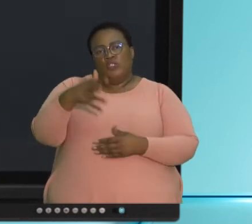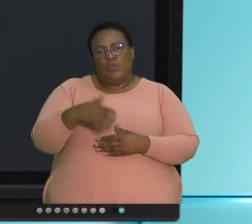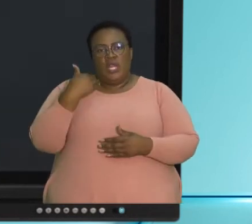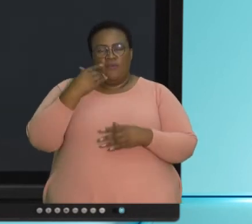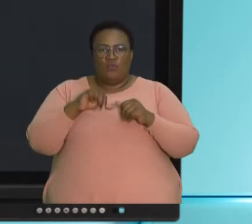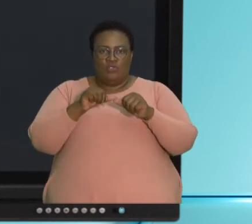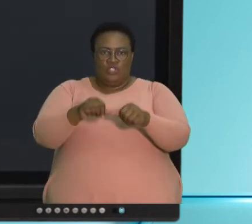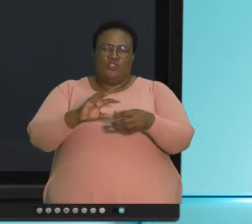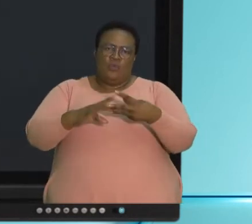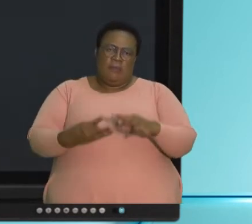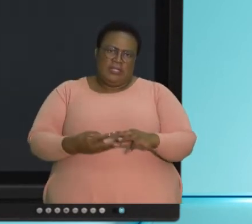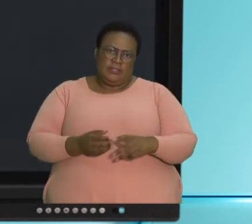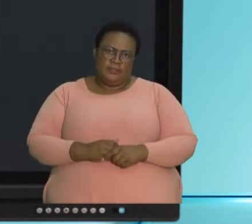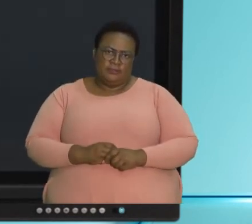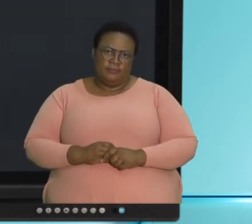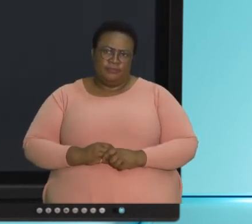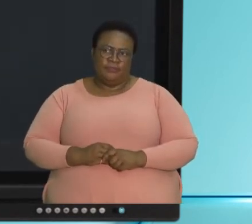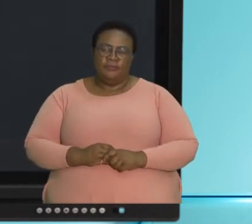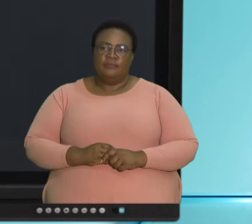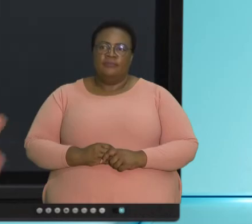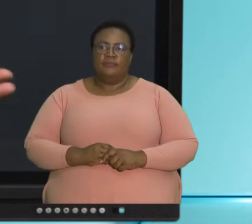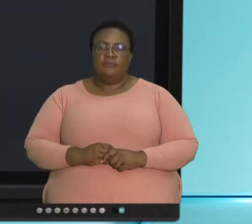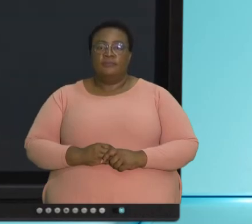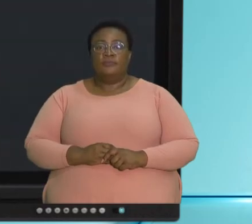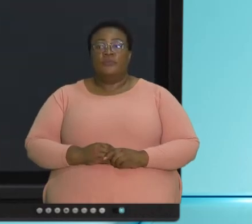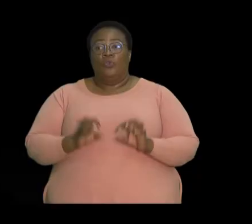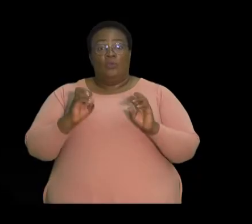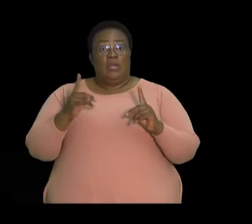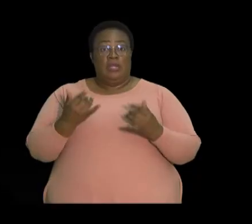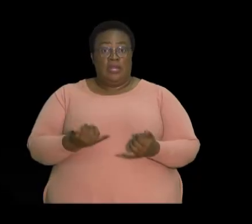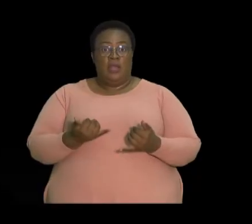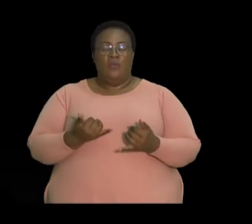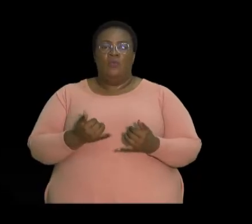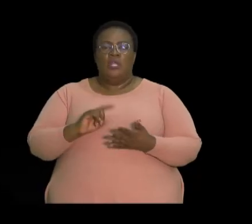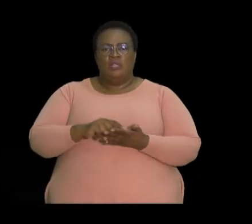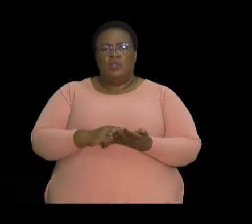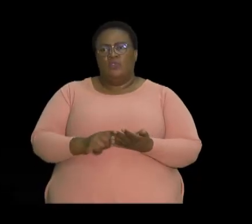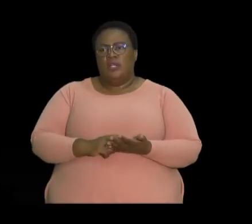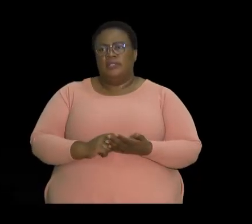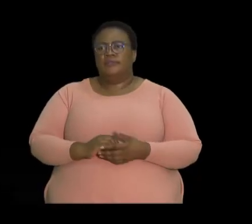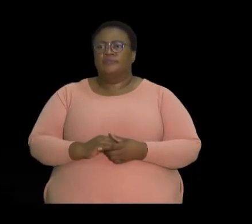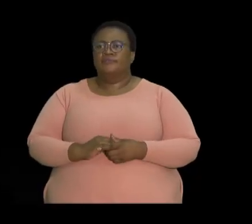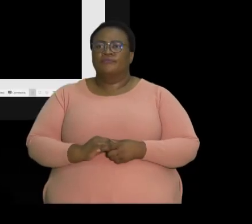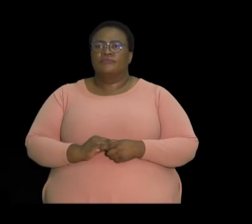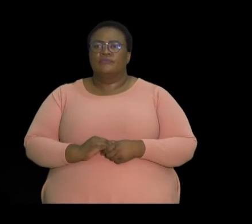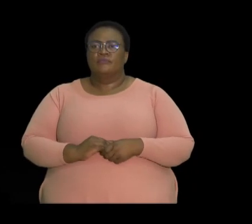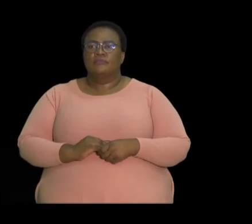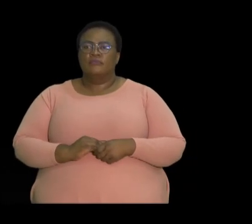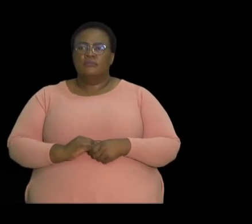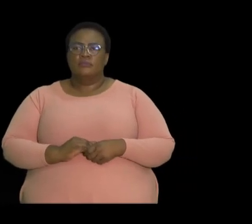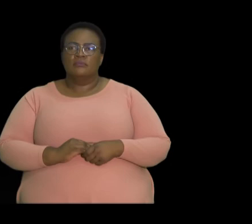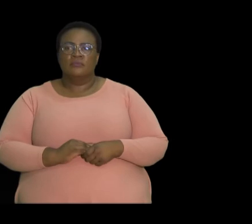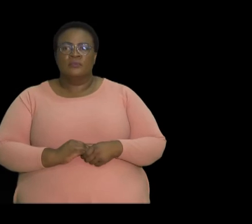stage if you pursue your maths and go forward with it. Now let's calculate this. So I'm just going to go to my calculator